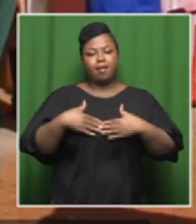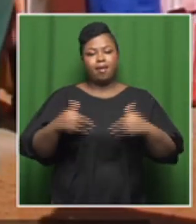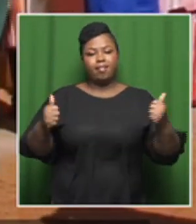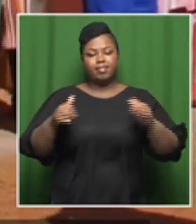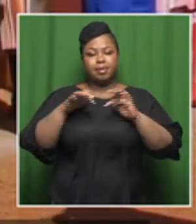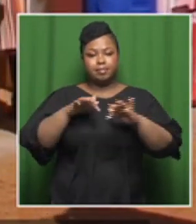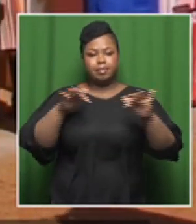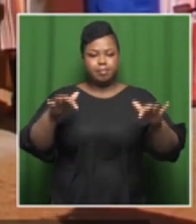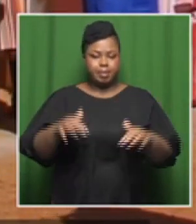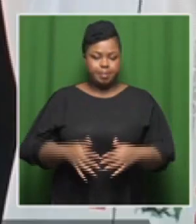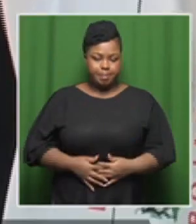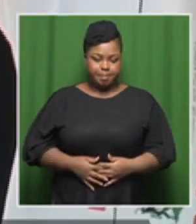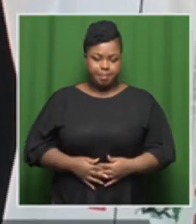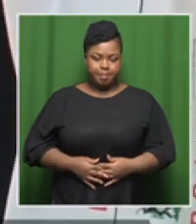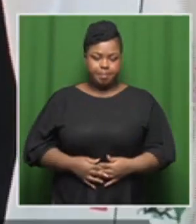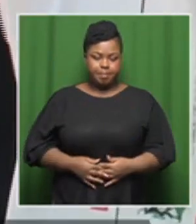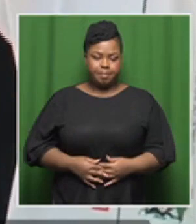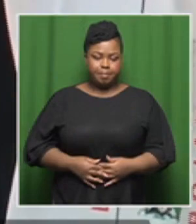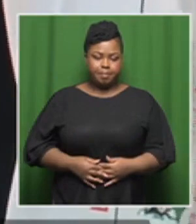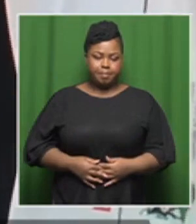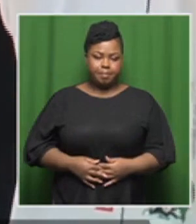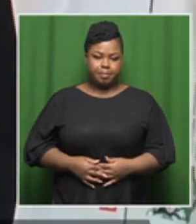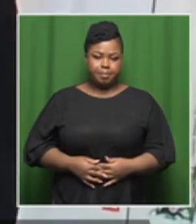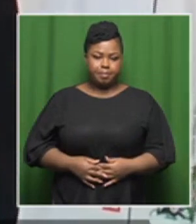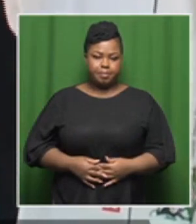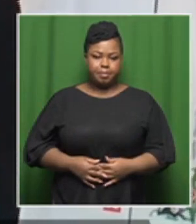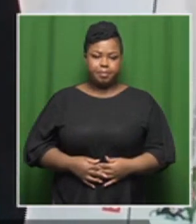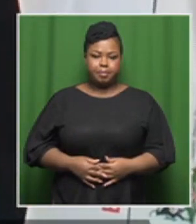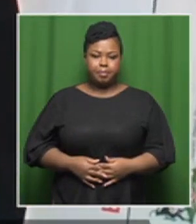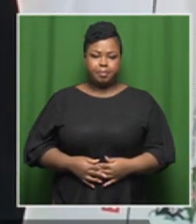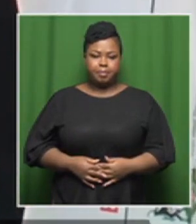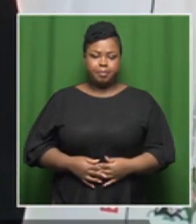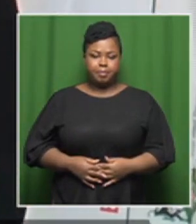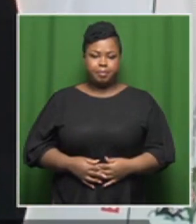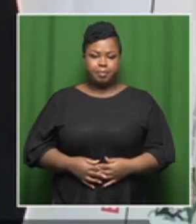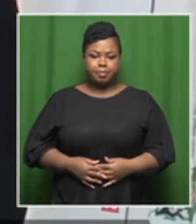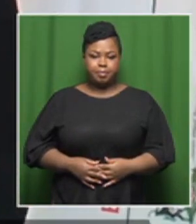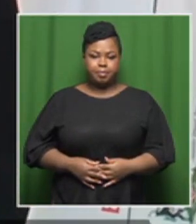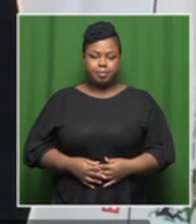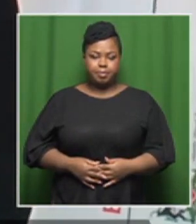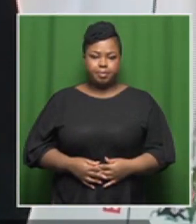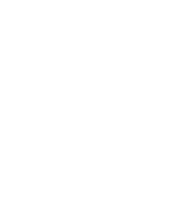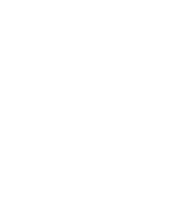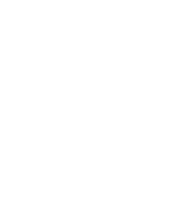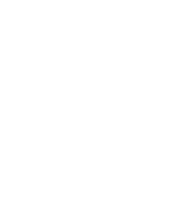Population. Patricia Phaahla, SABC News in Hebron, outside Pretoria.